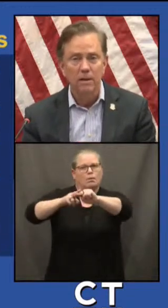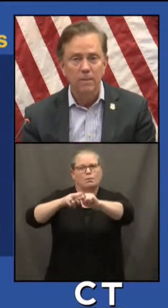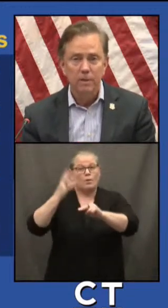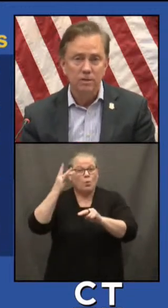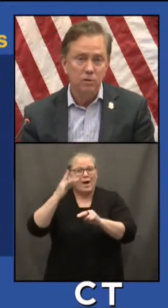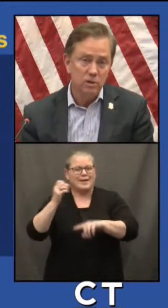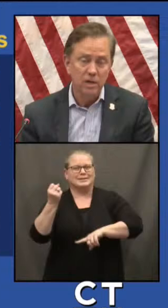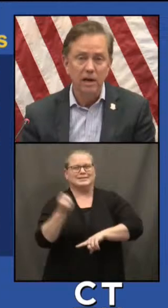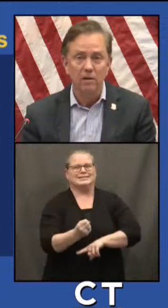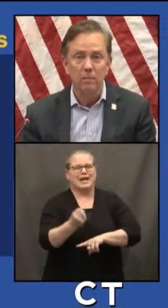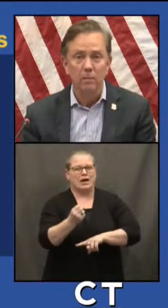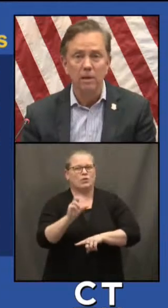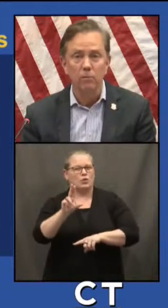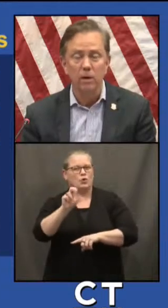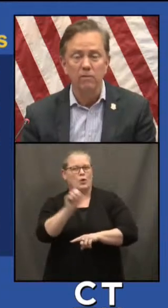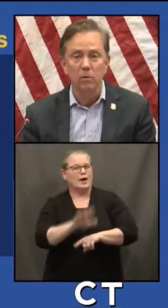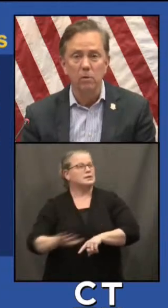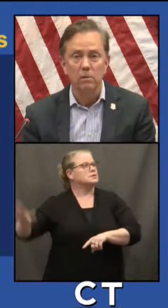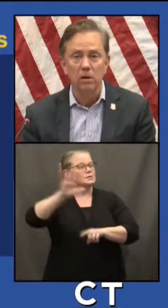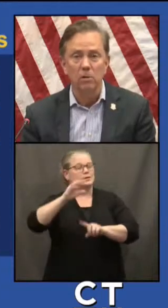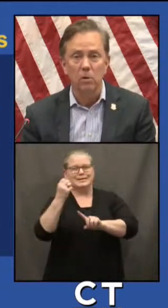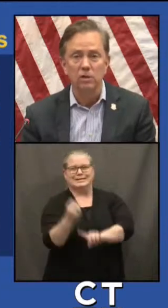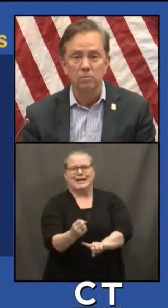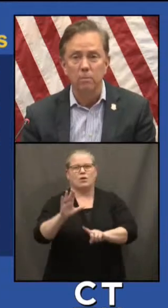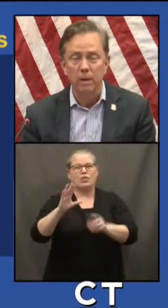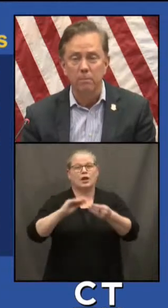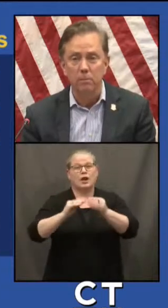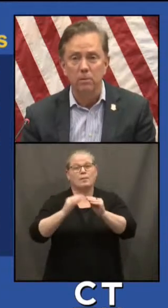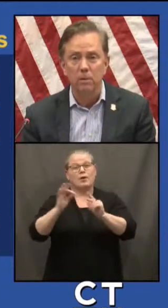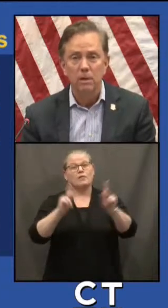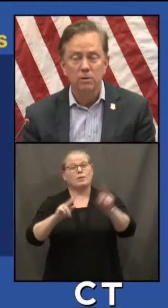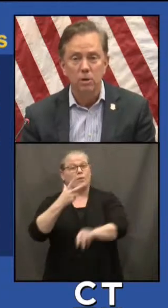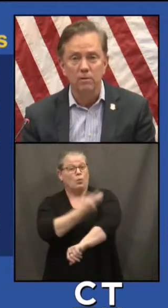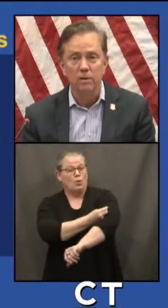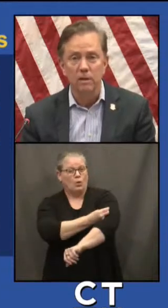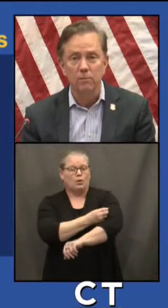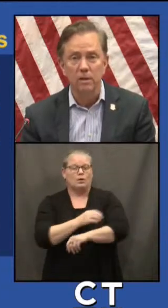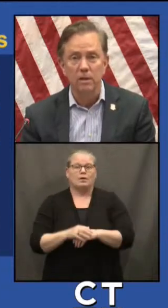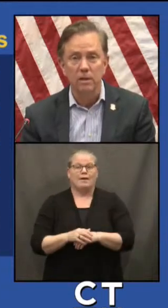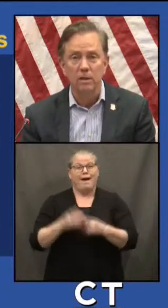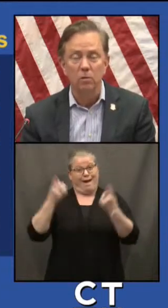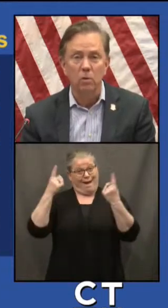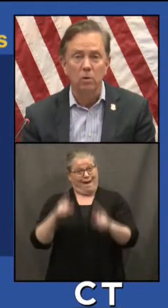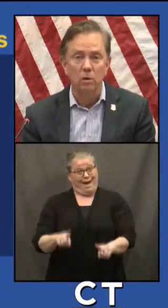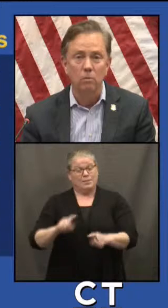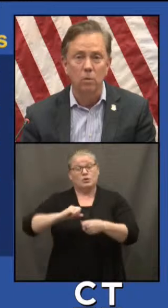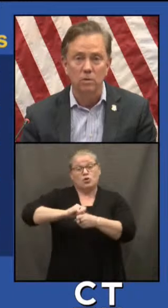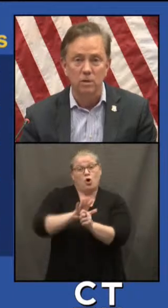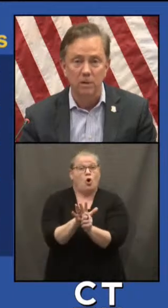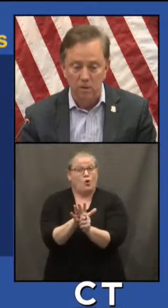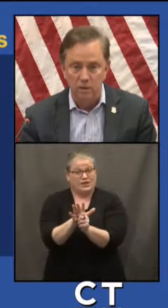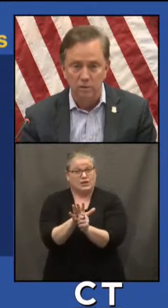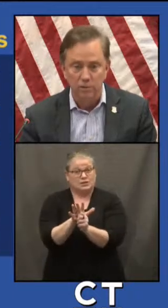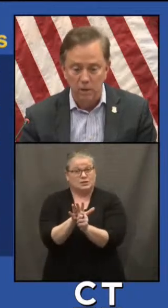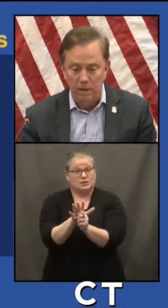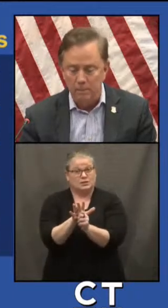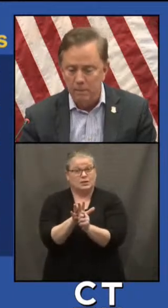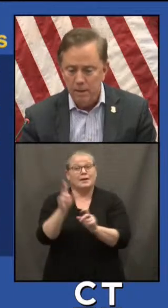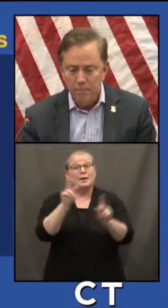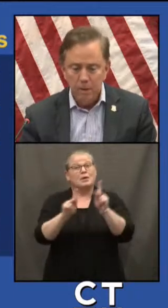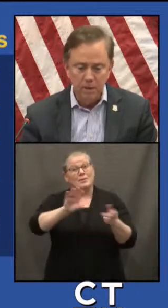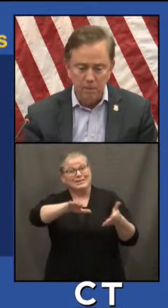lower. Sort of staggering to me that we have now lost more people to COVID than we did in all wars America has fought